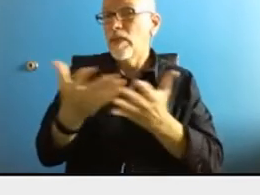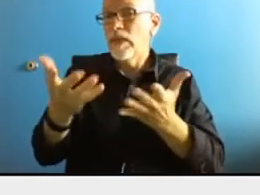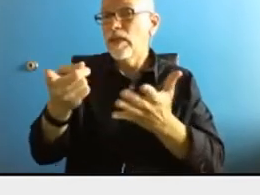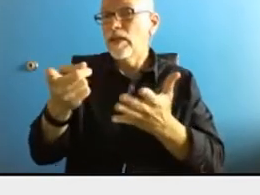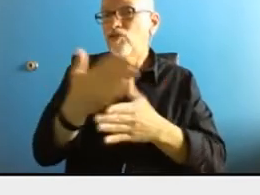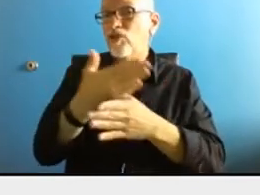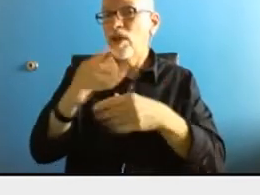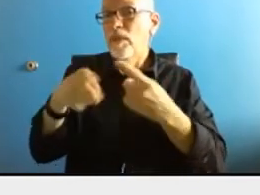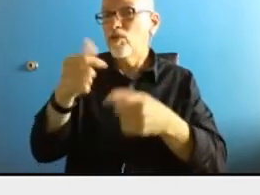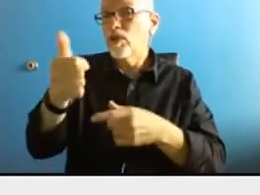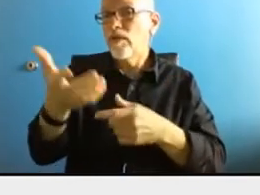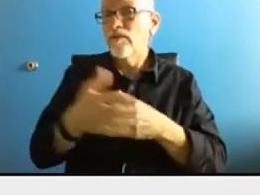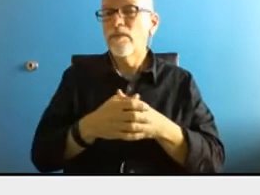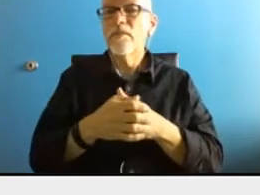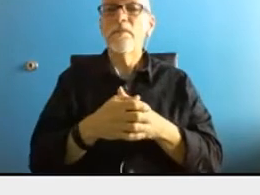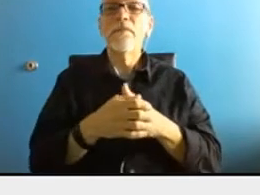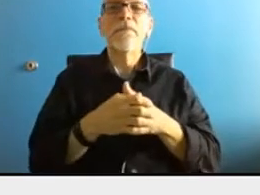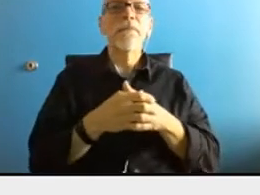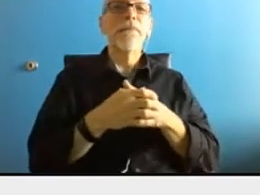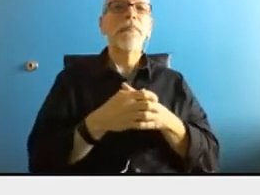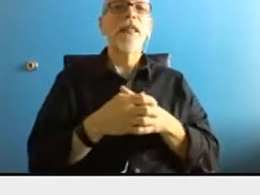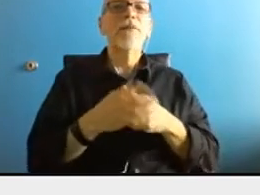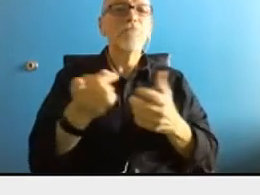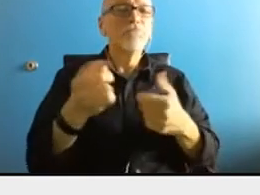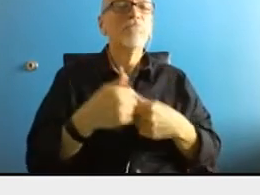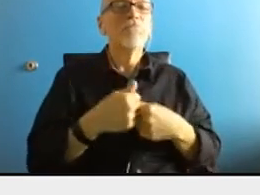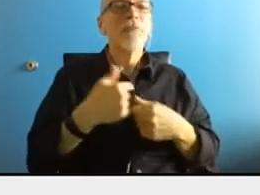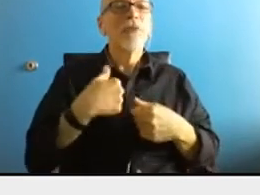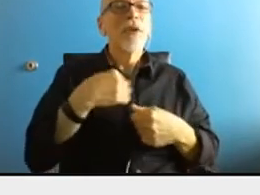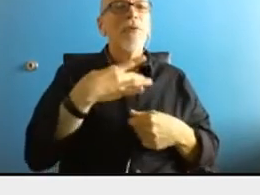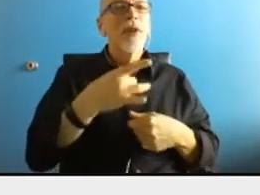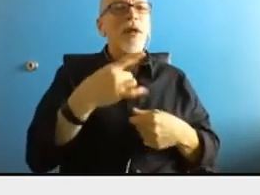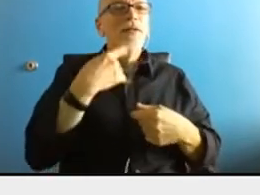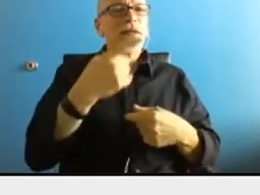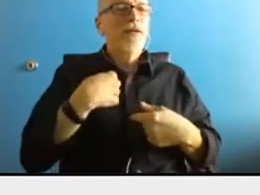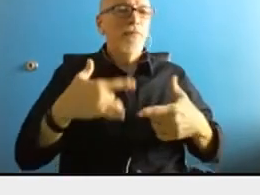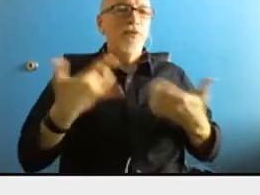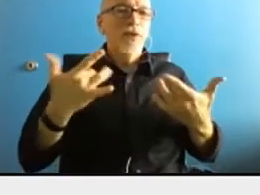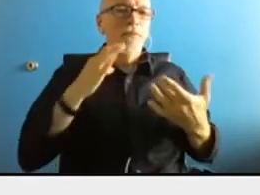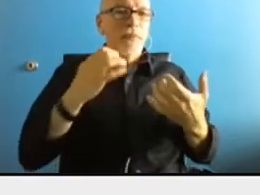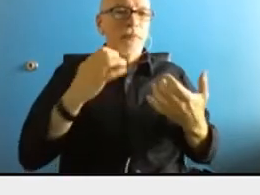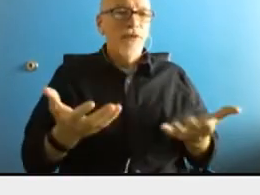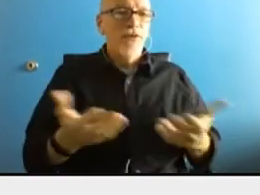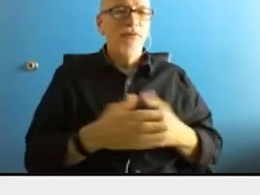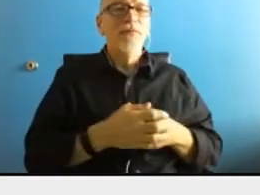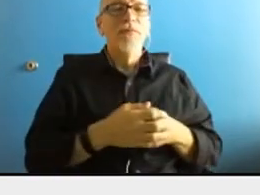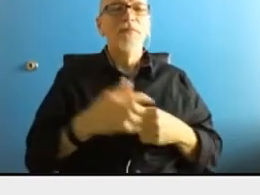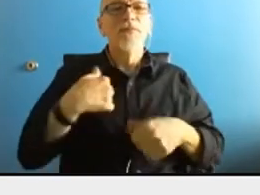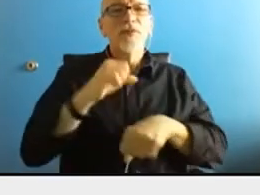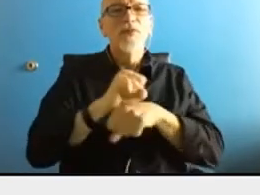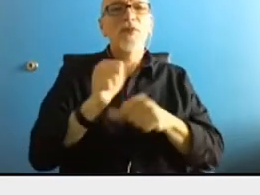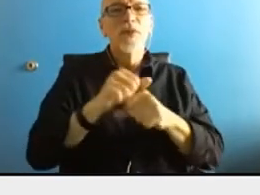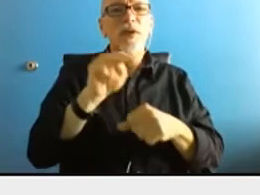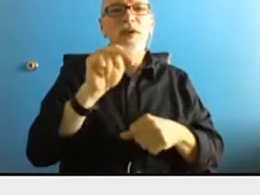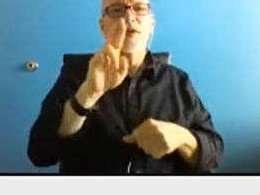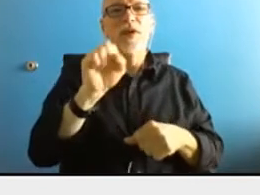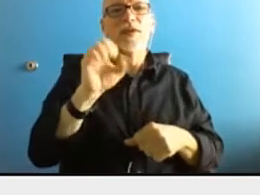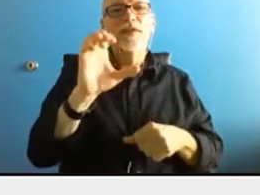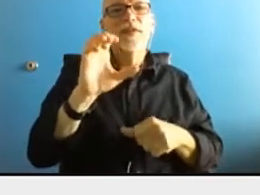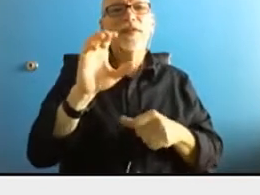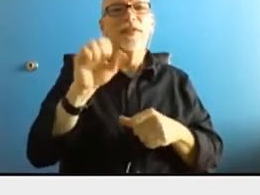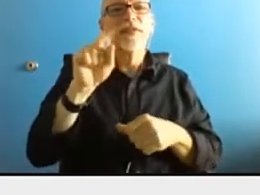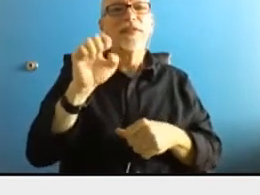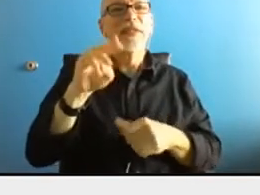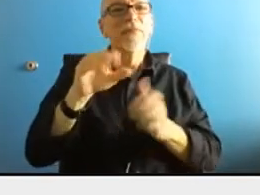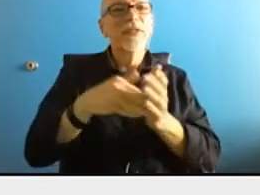about yourself? I would just like to say I am thrilled to be here. I work with the NRIC STEM Center, which we are